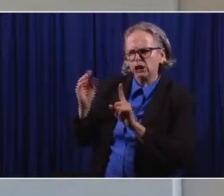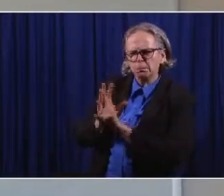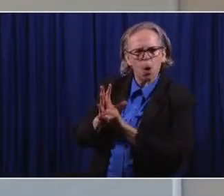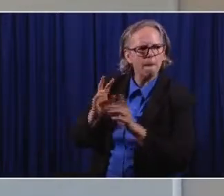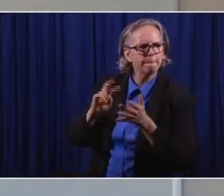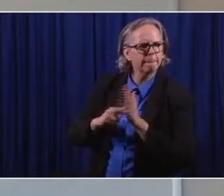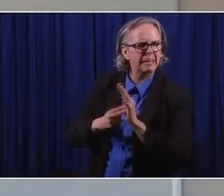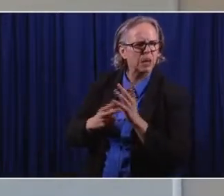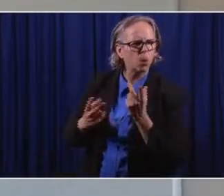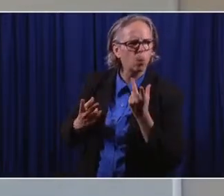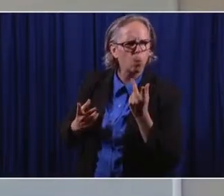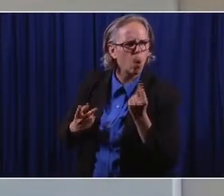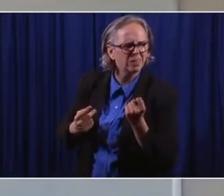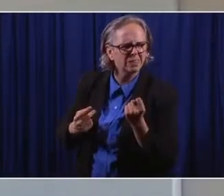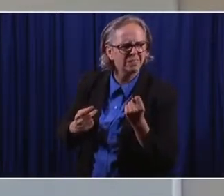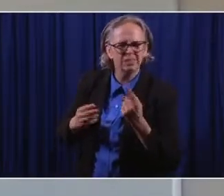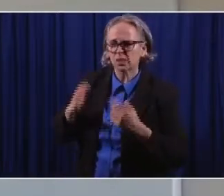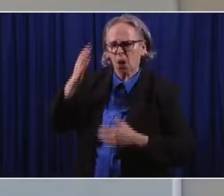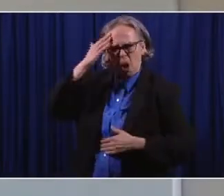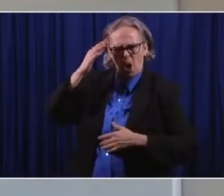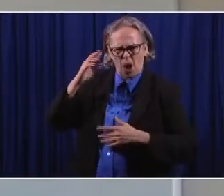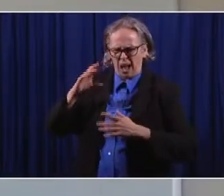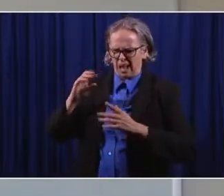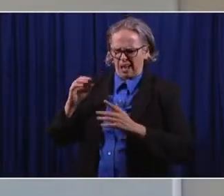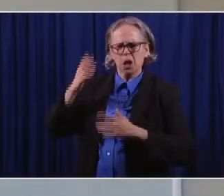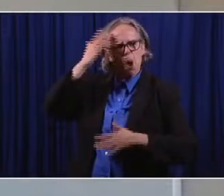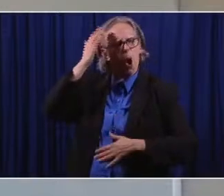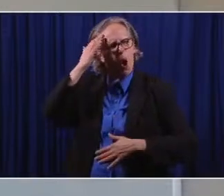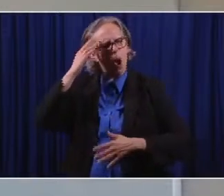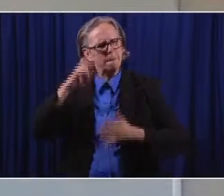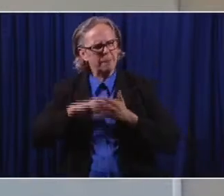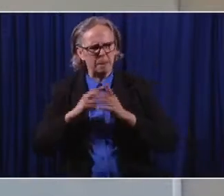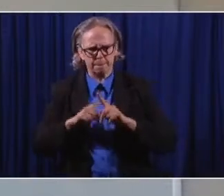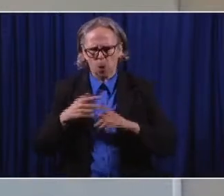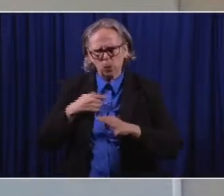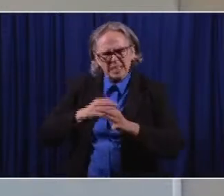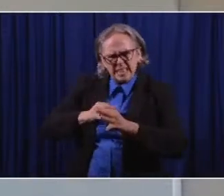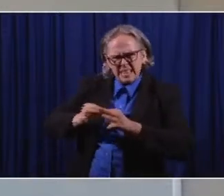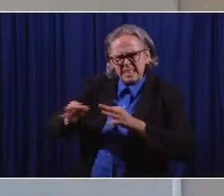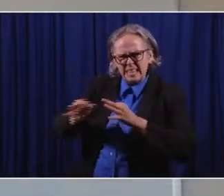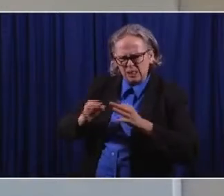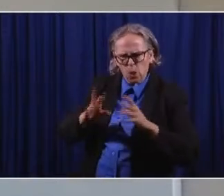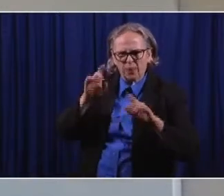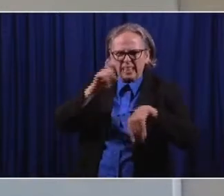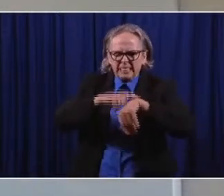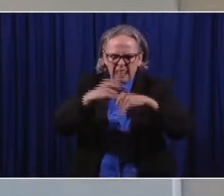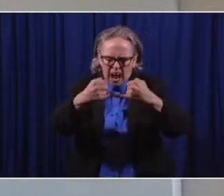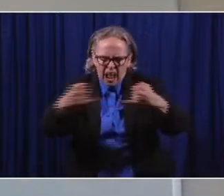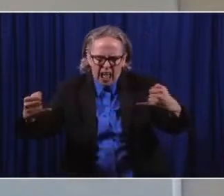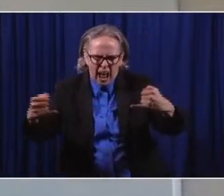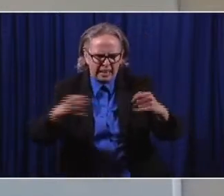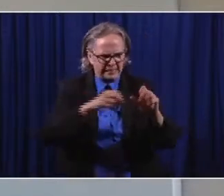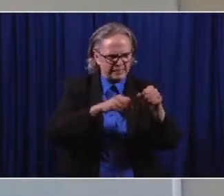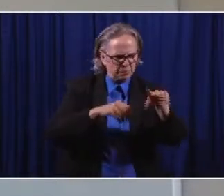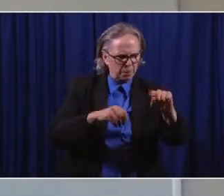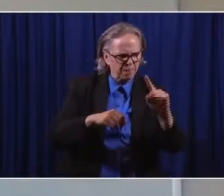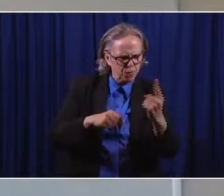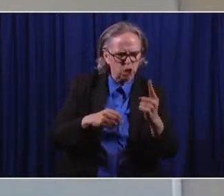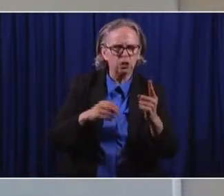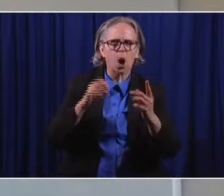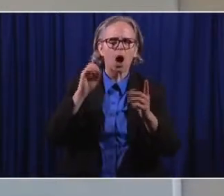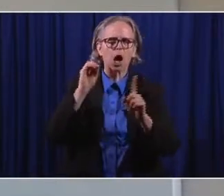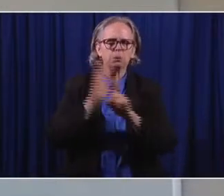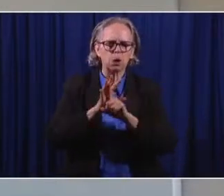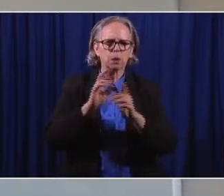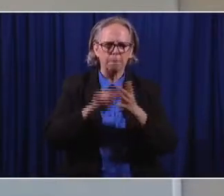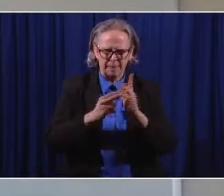we're looking for. So once that time frame's established, once that definition is clear in their head, we move right into it on trying